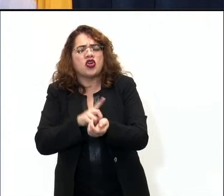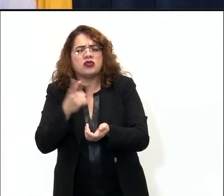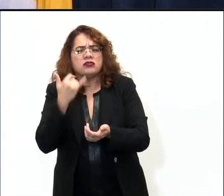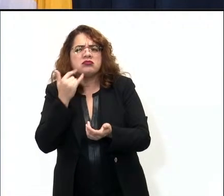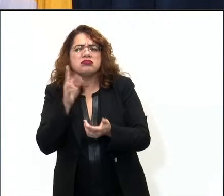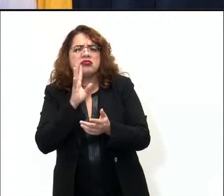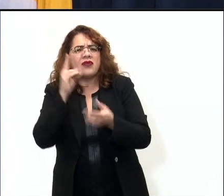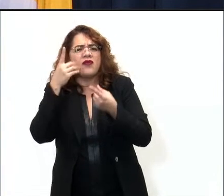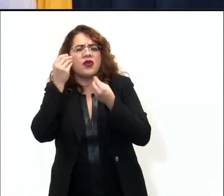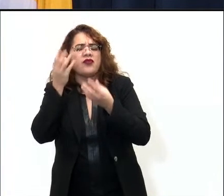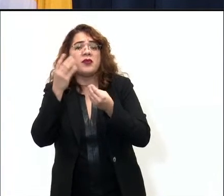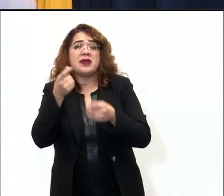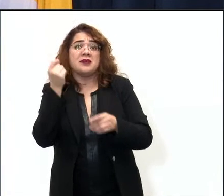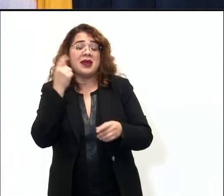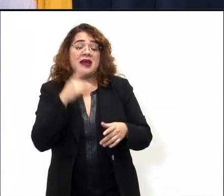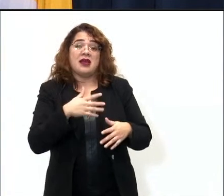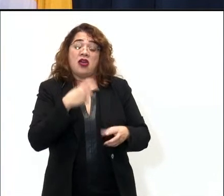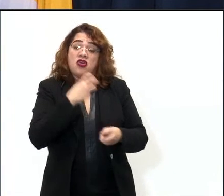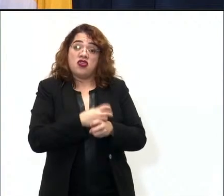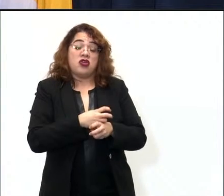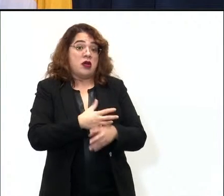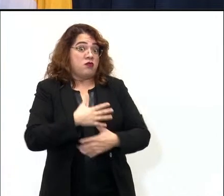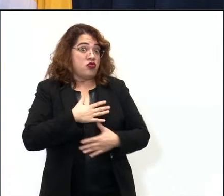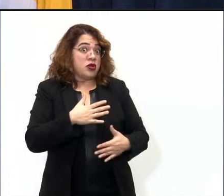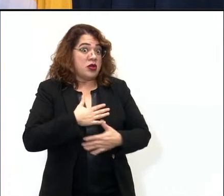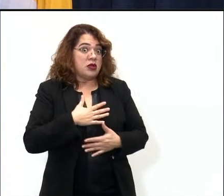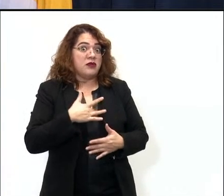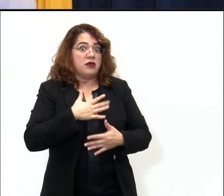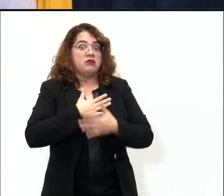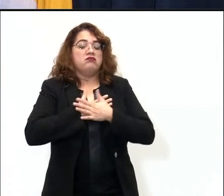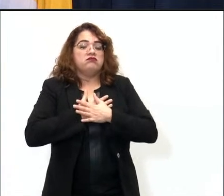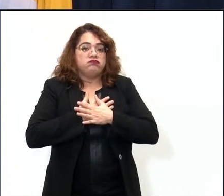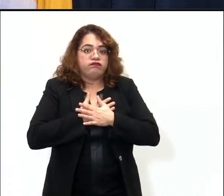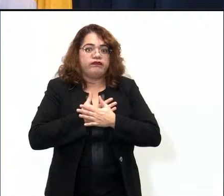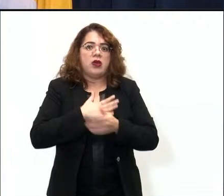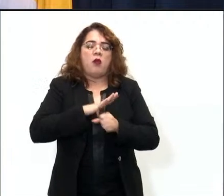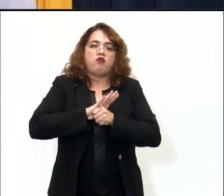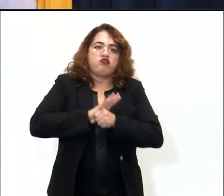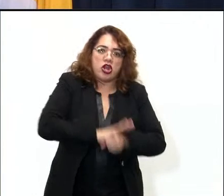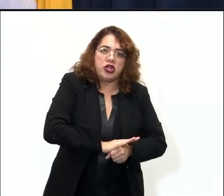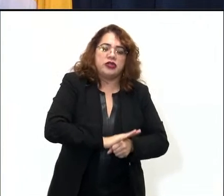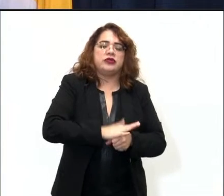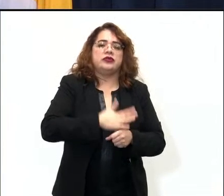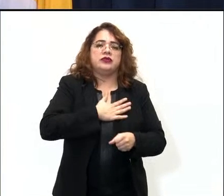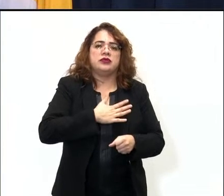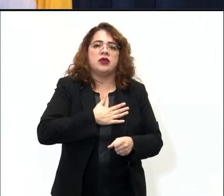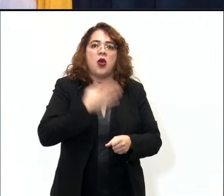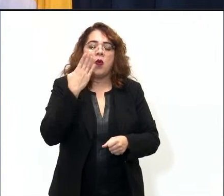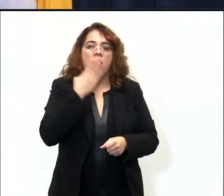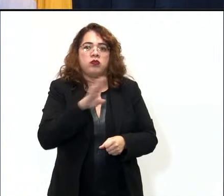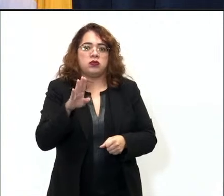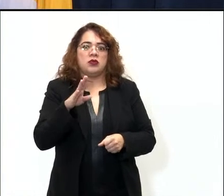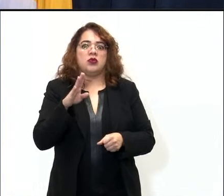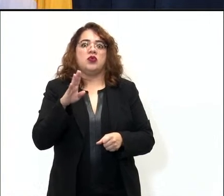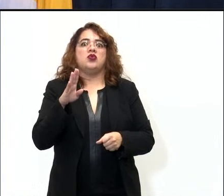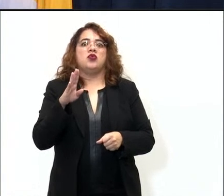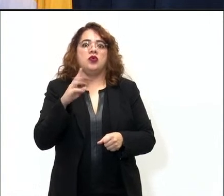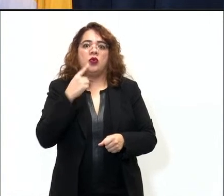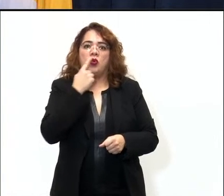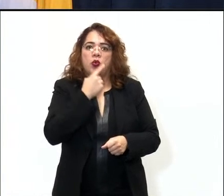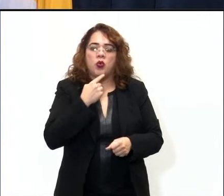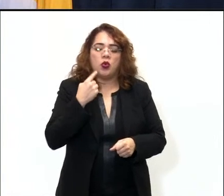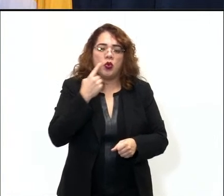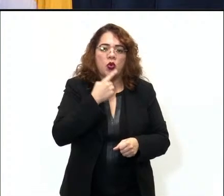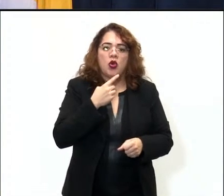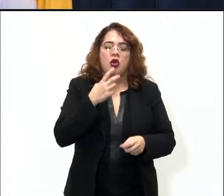at the first sign of the difficulty of breathing, pressure or pain in your chest, your bluish lips or face, confusion or hard to